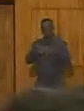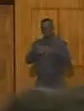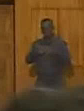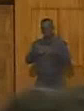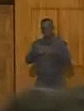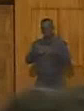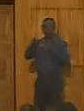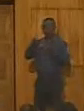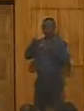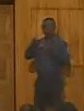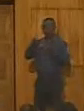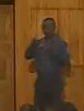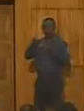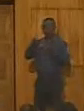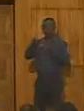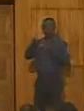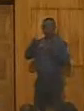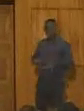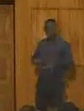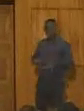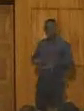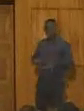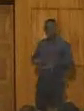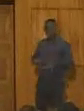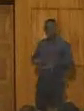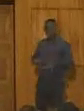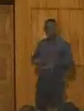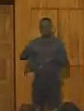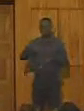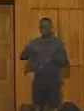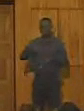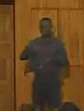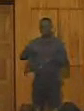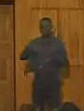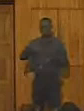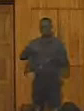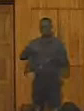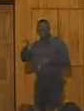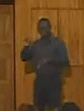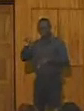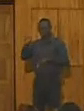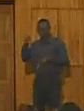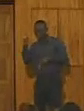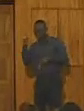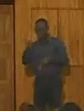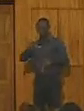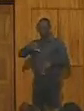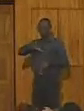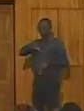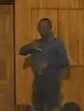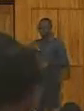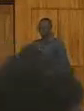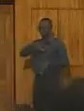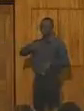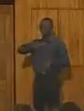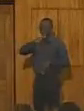health programs. My name is Kwesi Tope. I'm a professor and dean of the University of Ghana School of Public Health, and I'm also a member of the